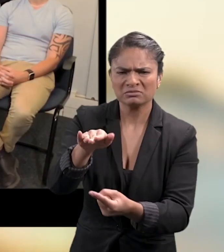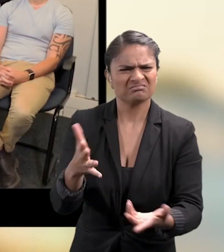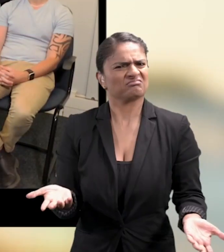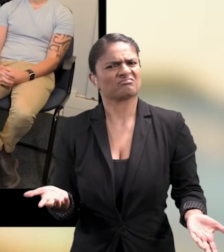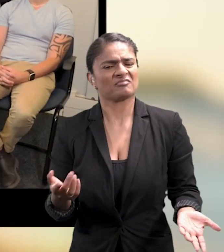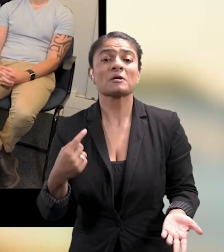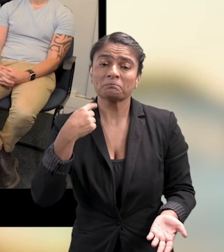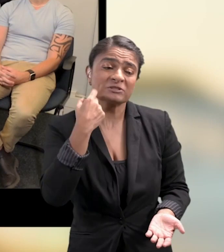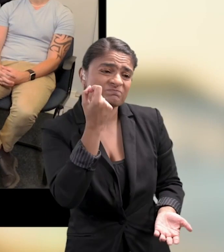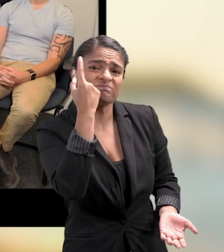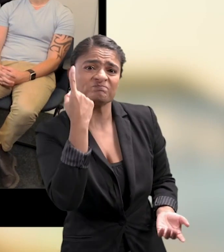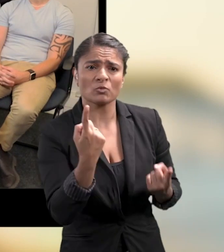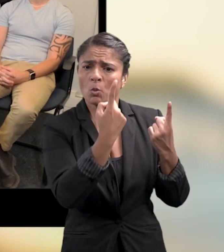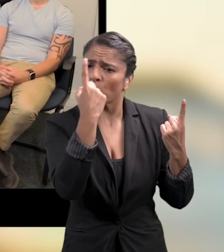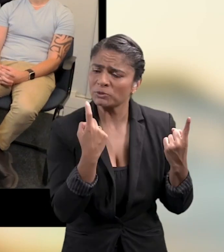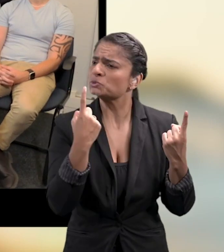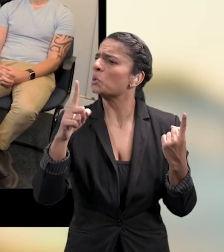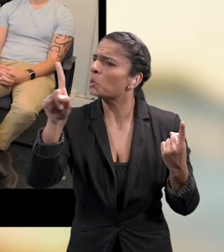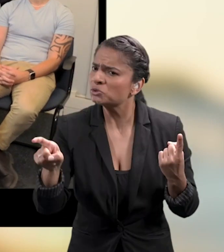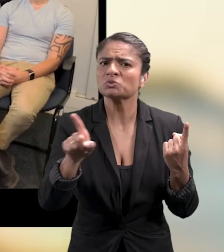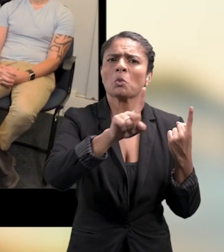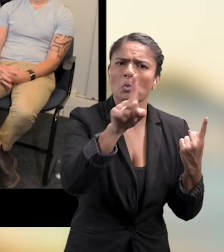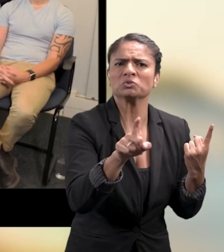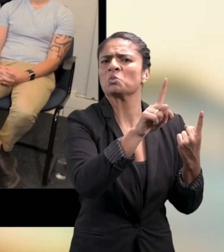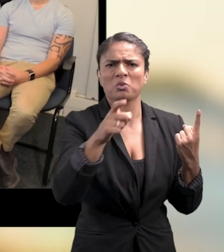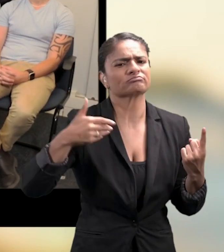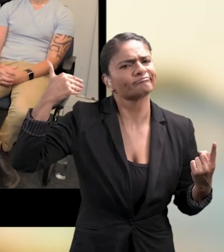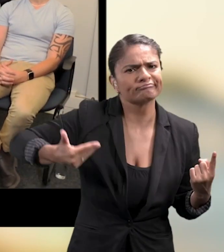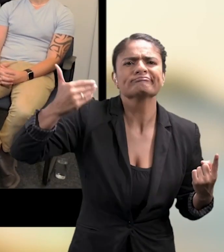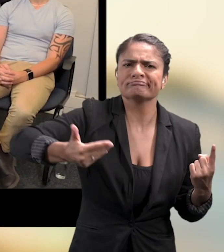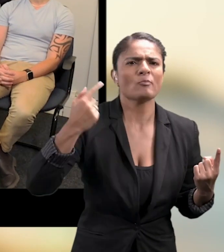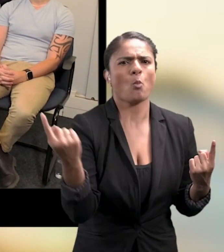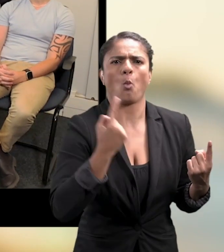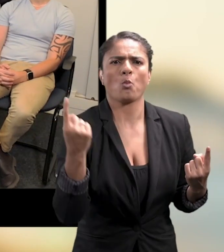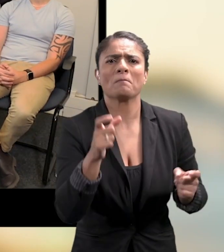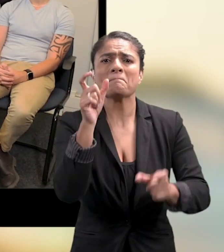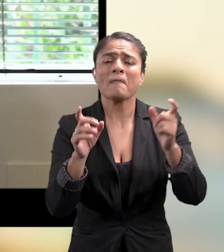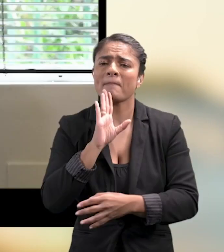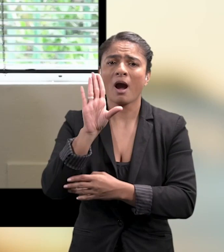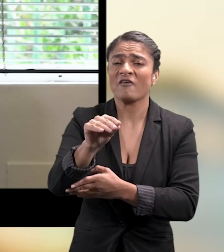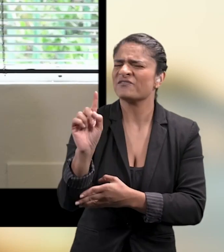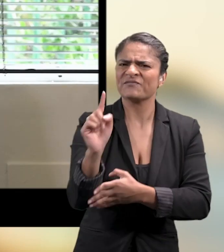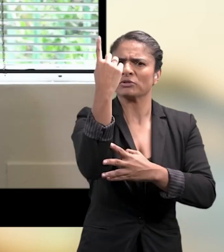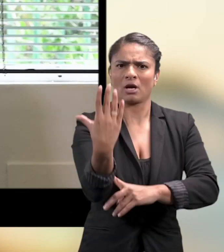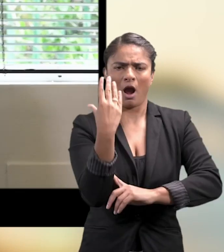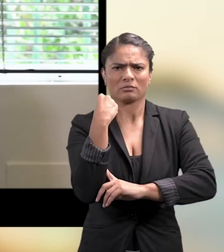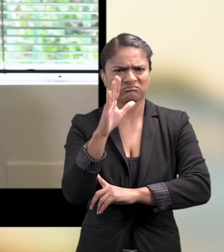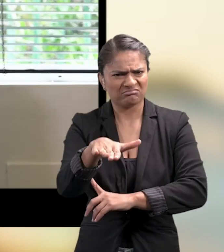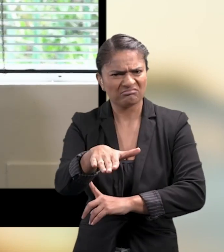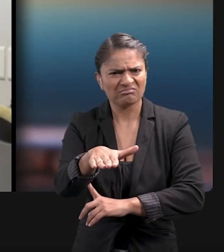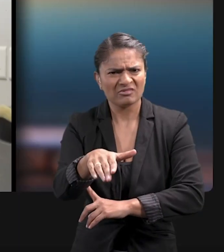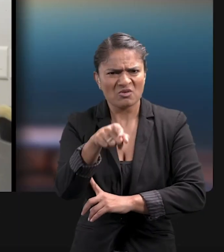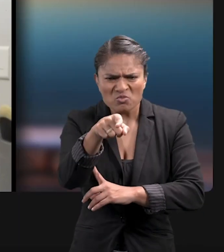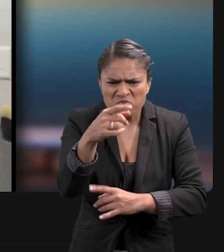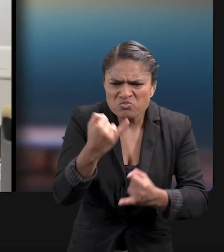You know, I understand that as well. I always get like a lot of questions from people randomly, and the first thing they'll ask